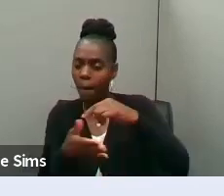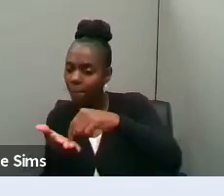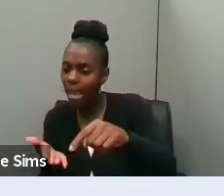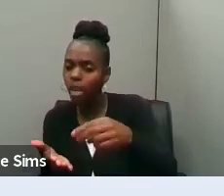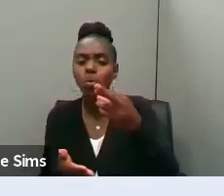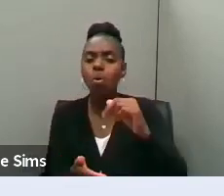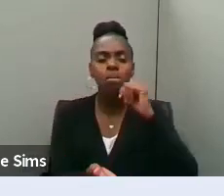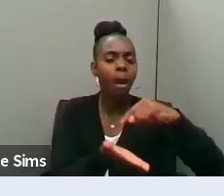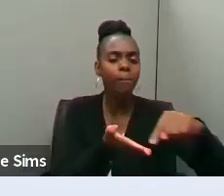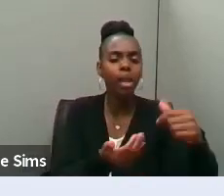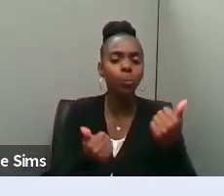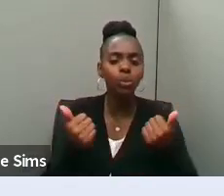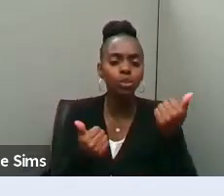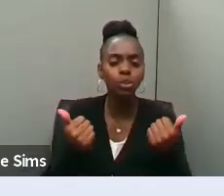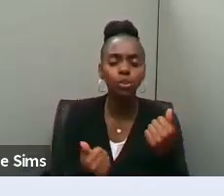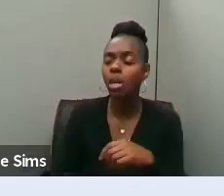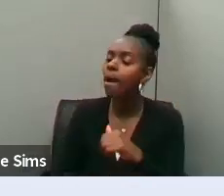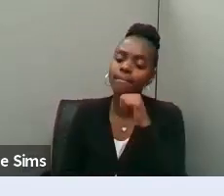unpaid. Unpaid.